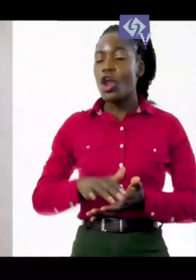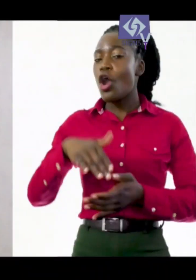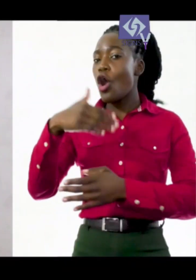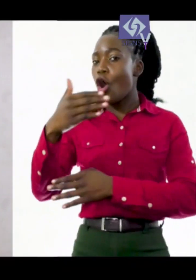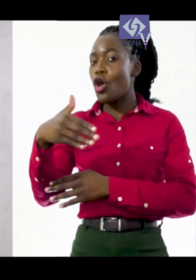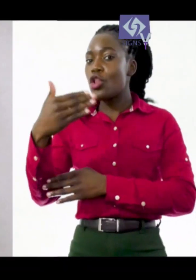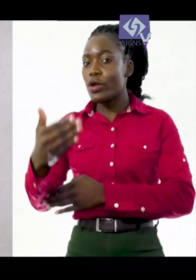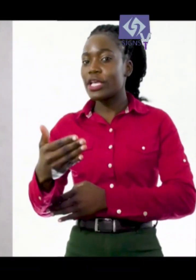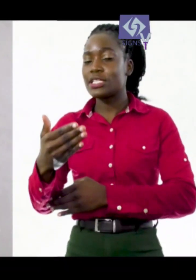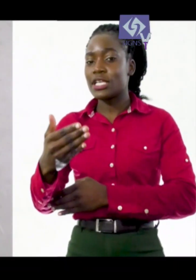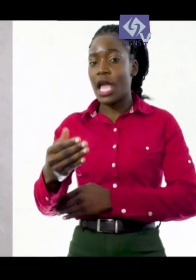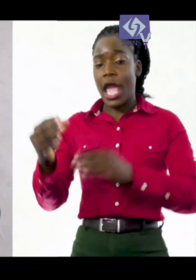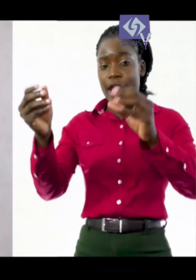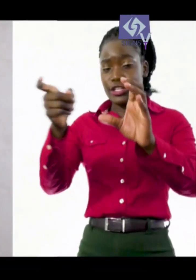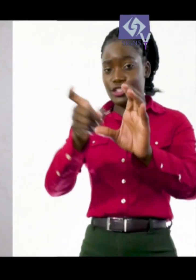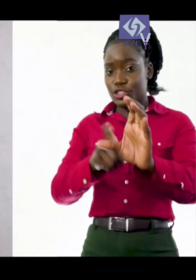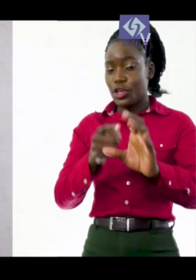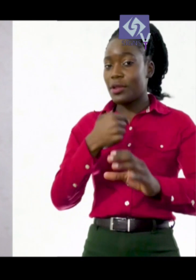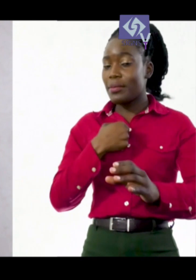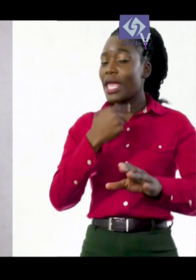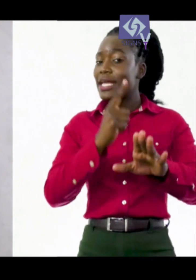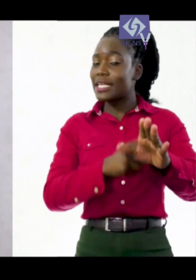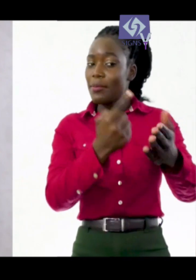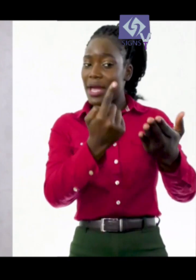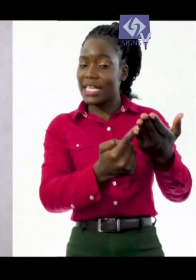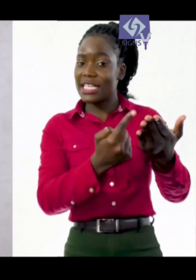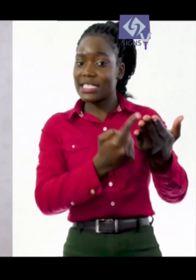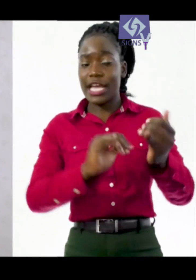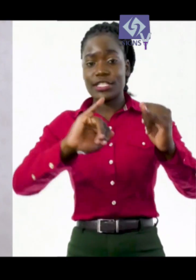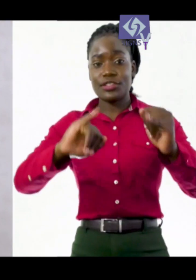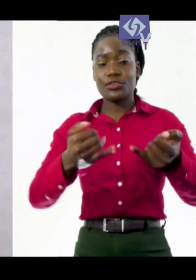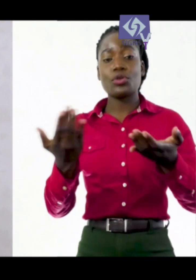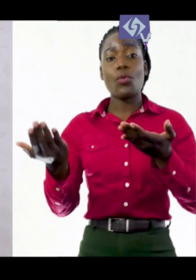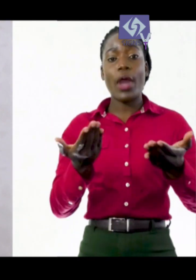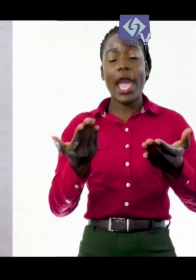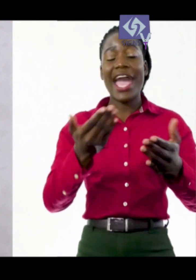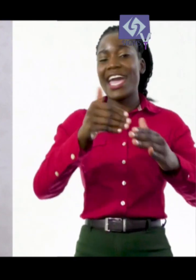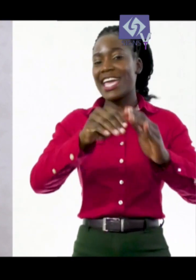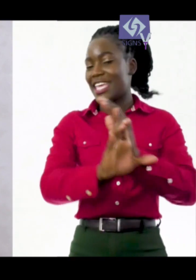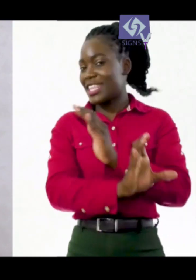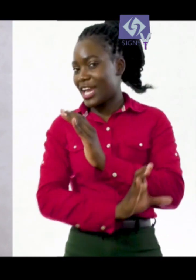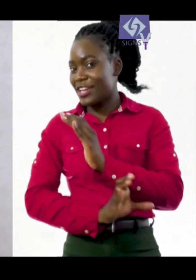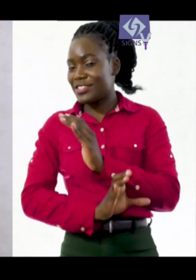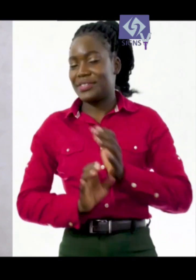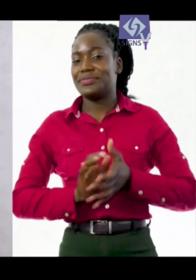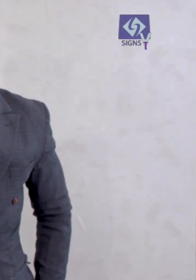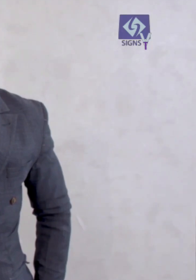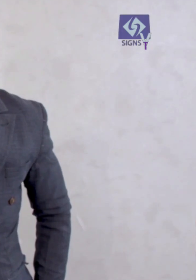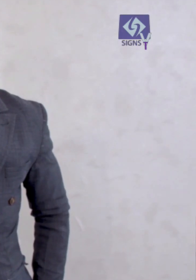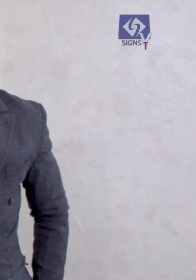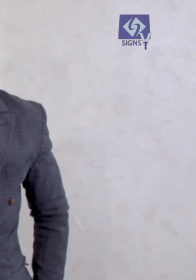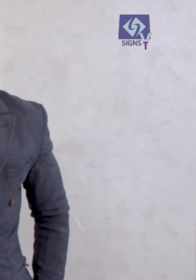Finally, we get to introduce the new and amazing look.